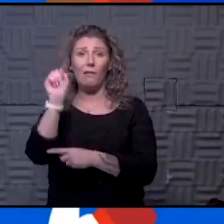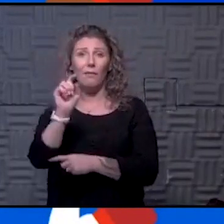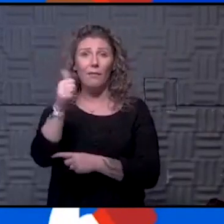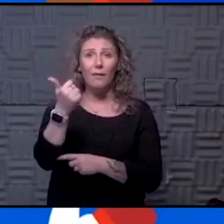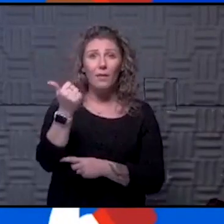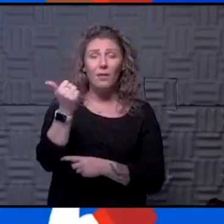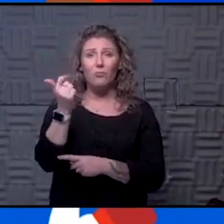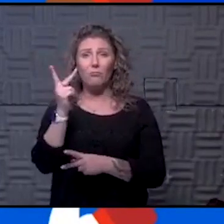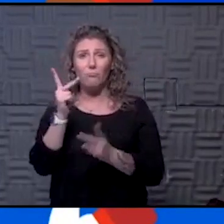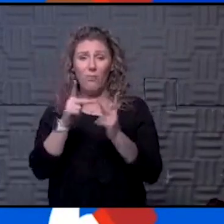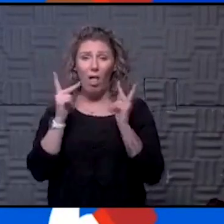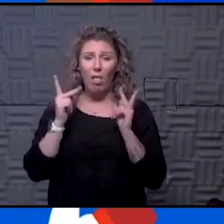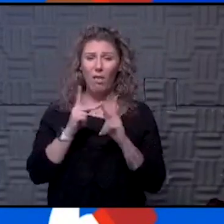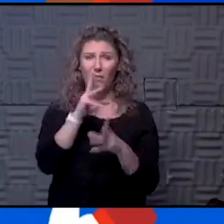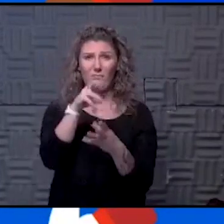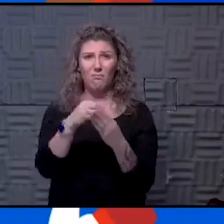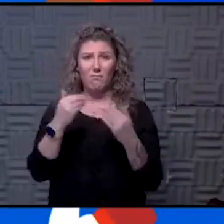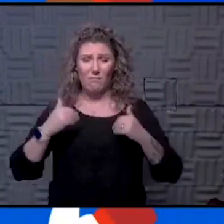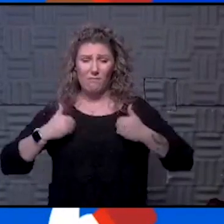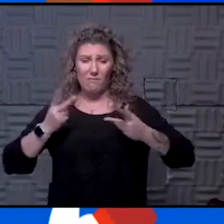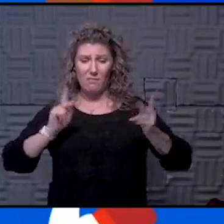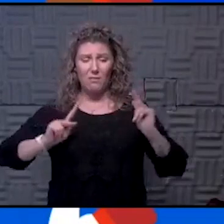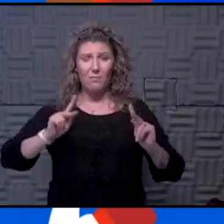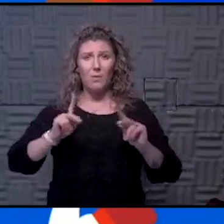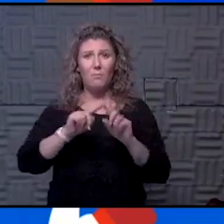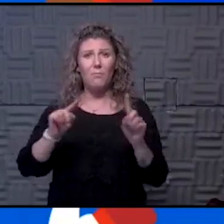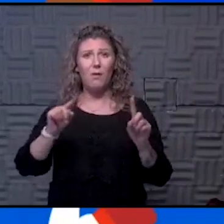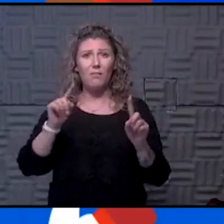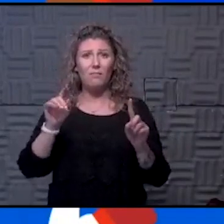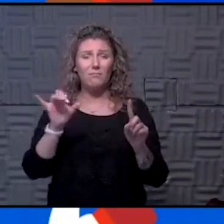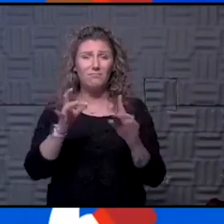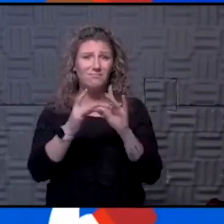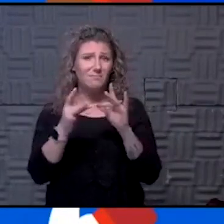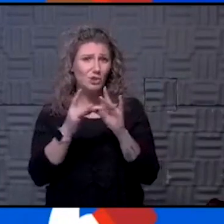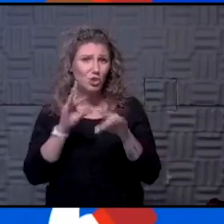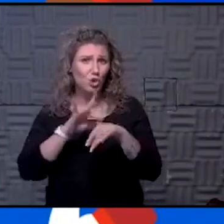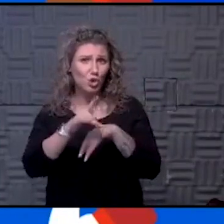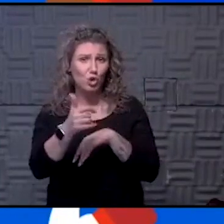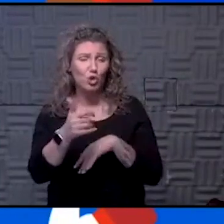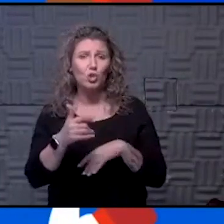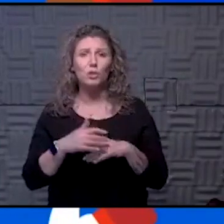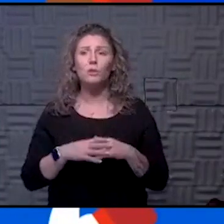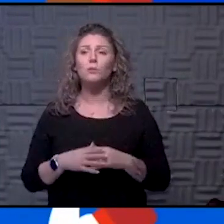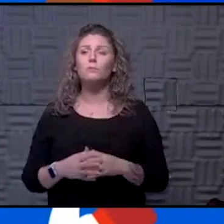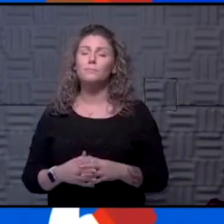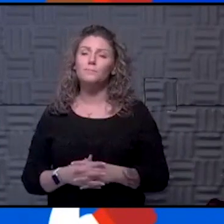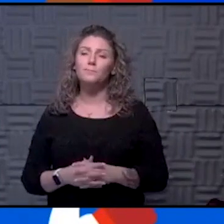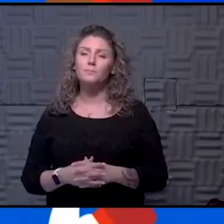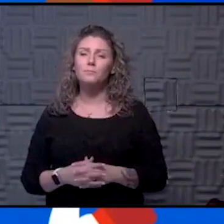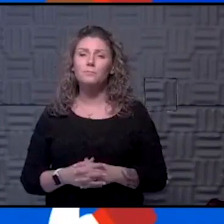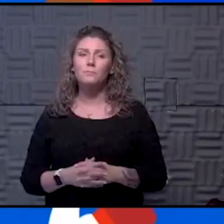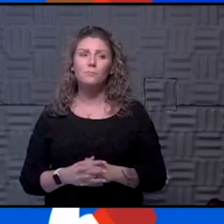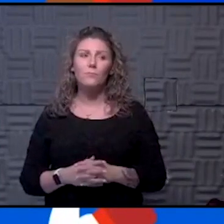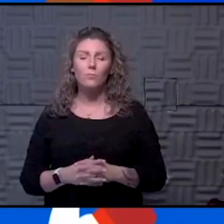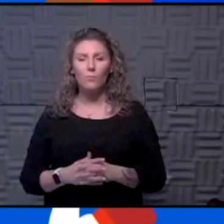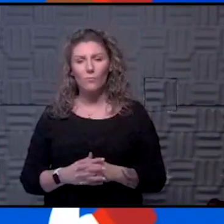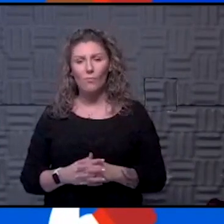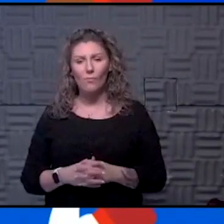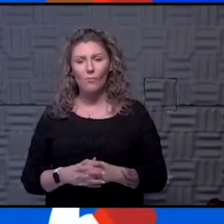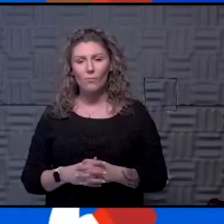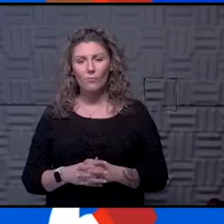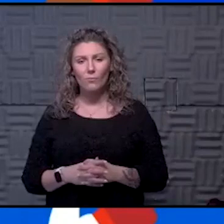younger population. But like what it was said earlier, the fallacy that the